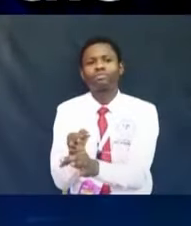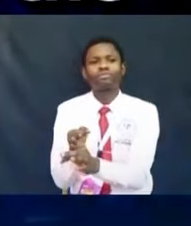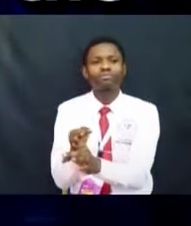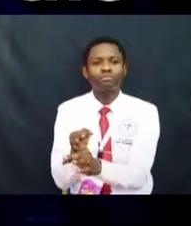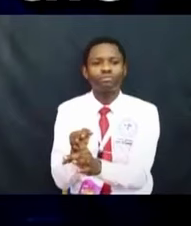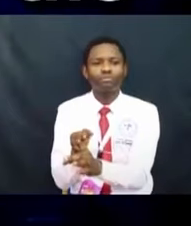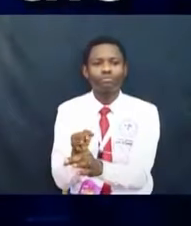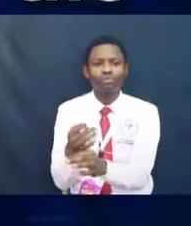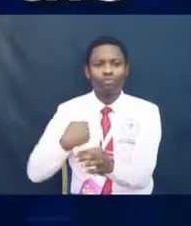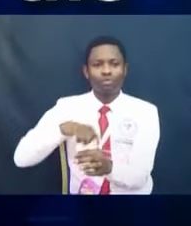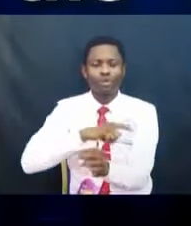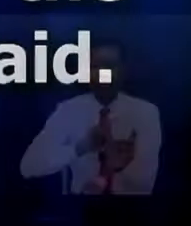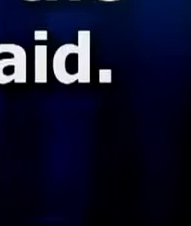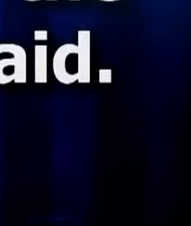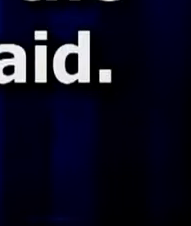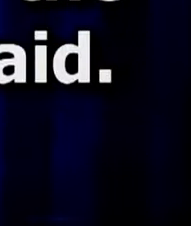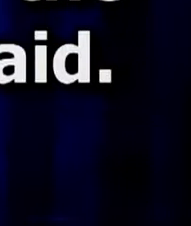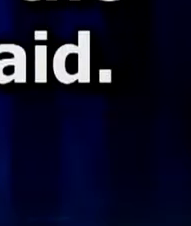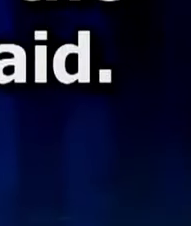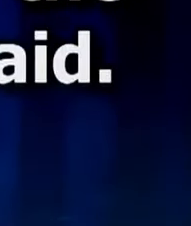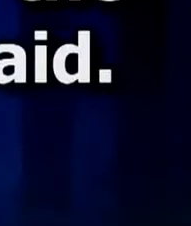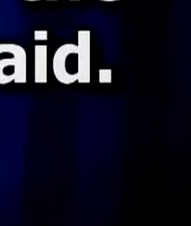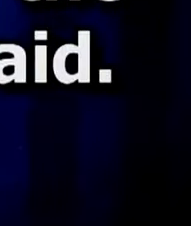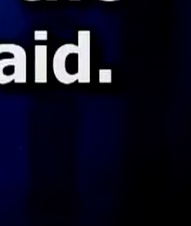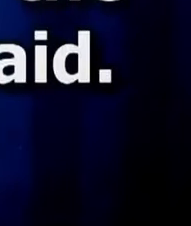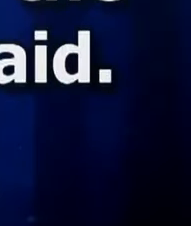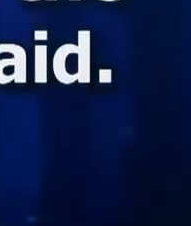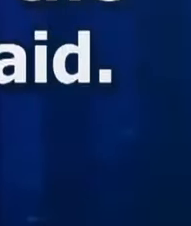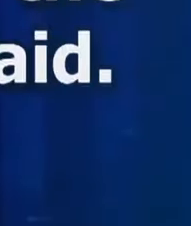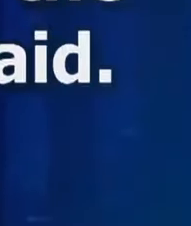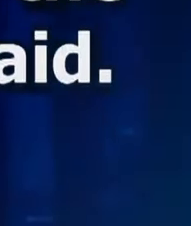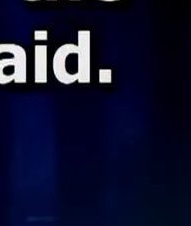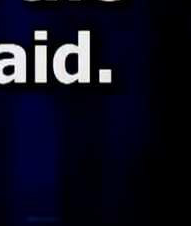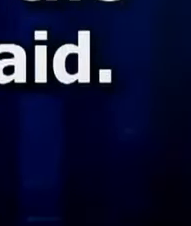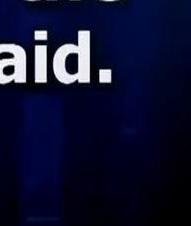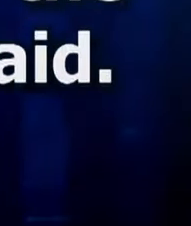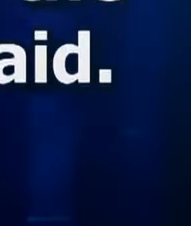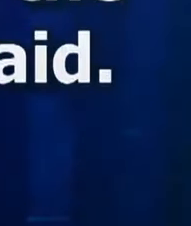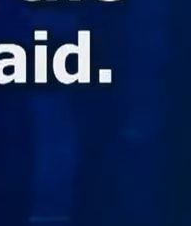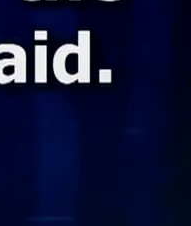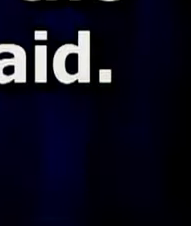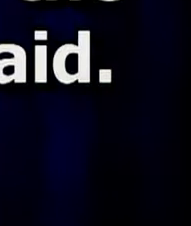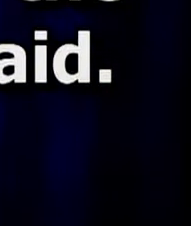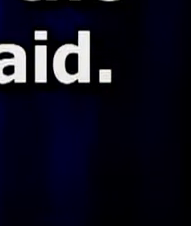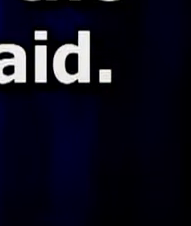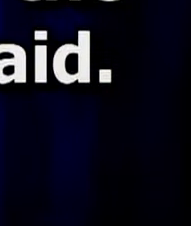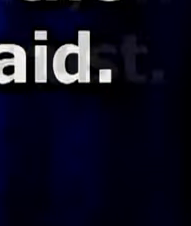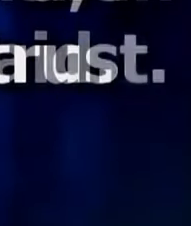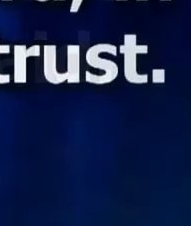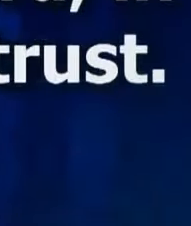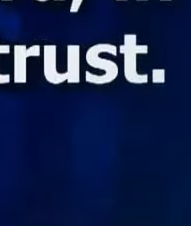must go through many hardships to enter the kingdom of God, they said. Paul